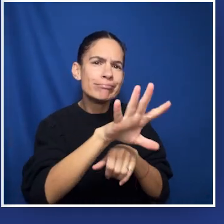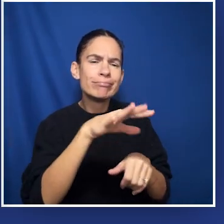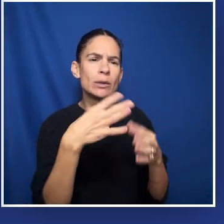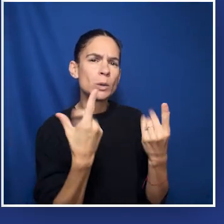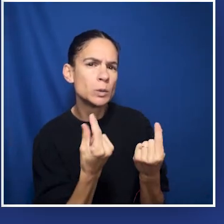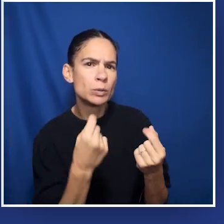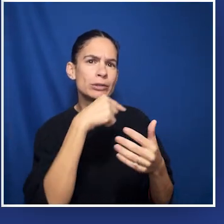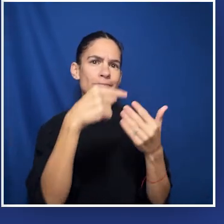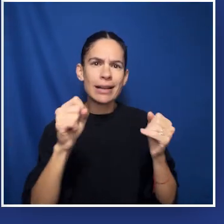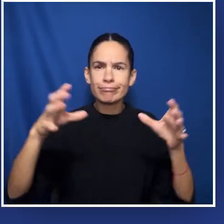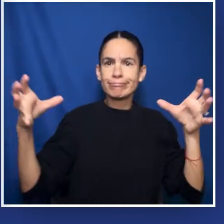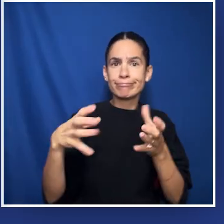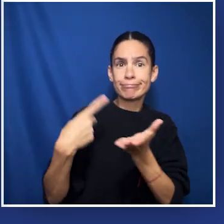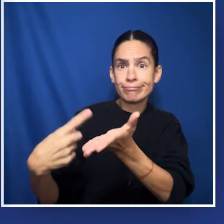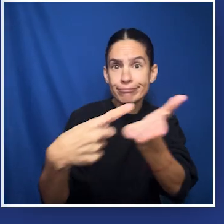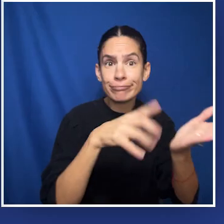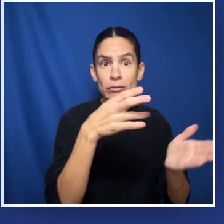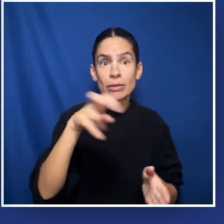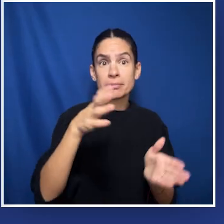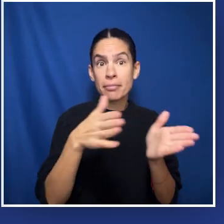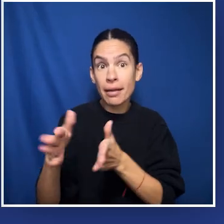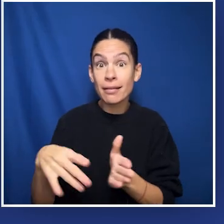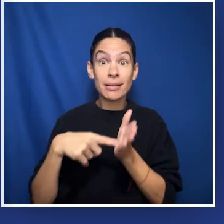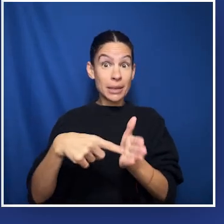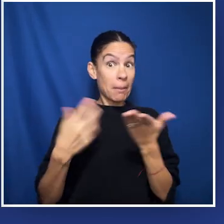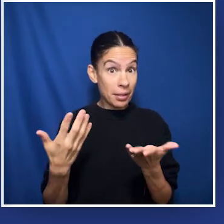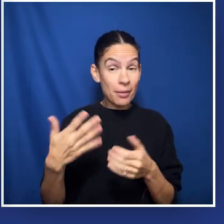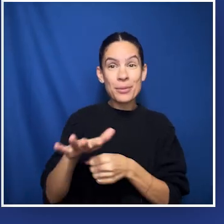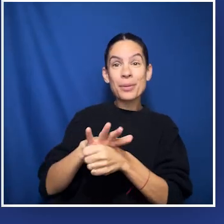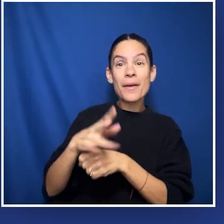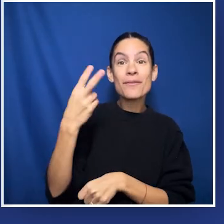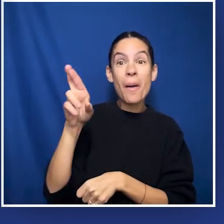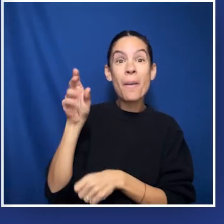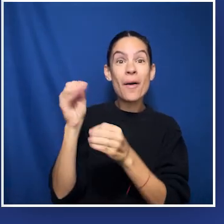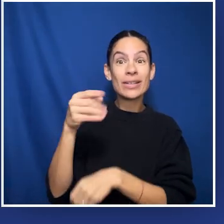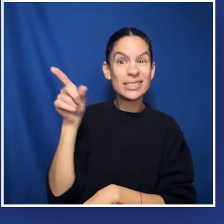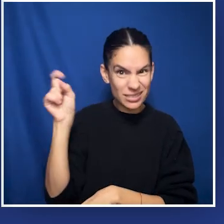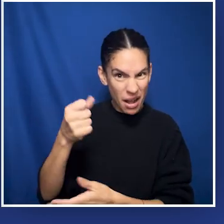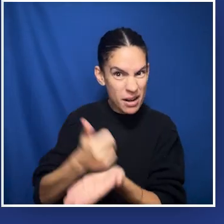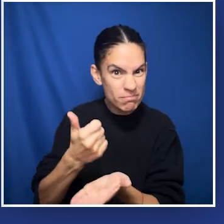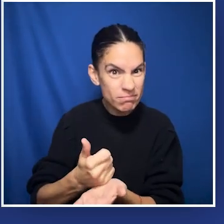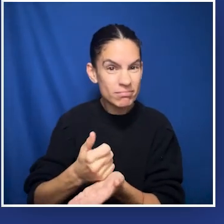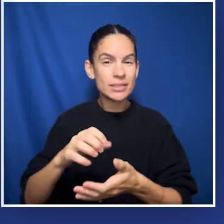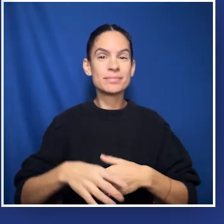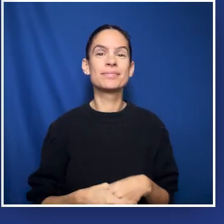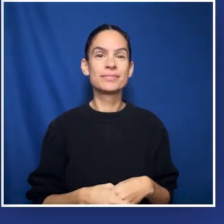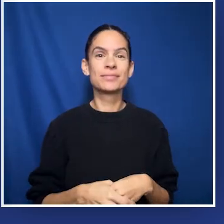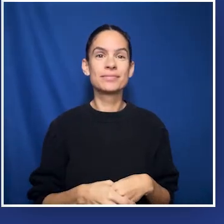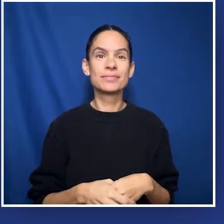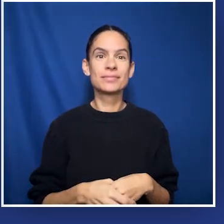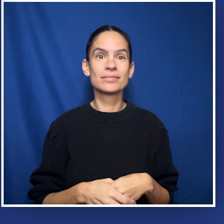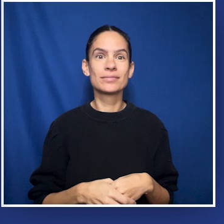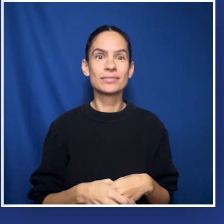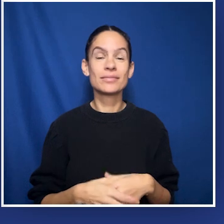to meetings at your high school about your transition plan. For example, your local vocational rehabilitation office, or VR